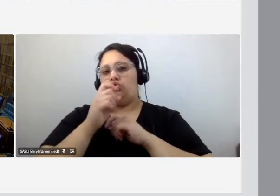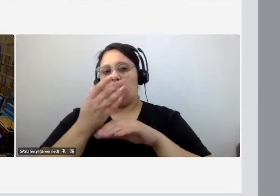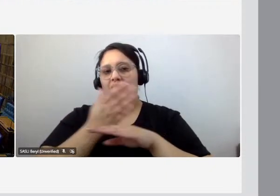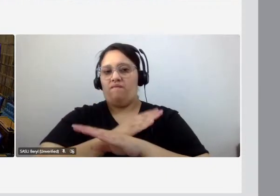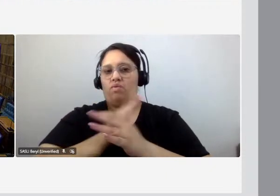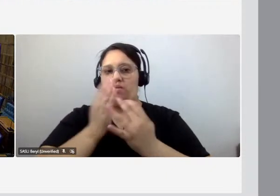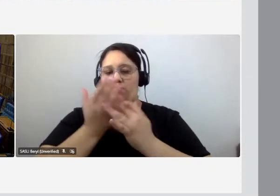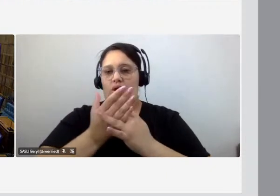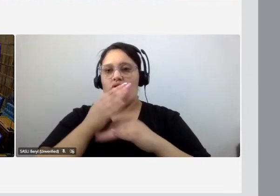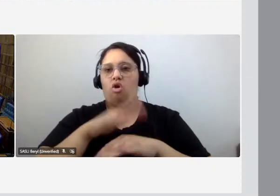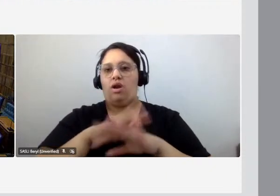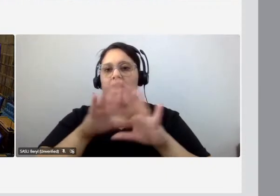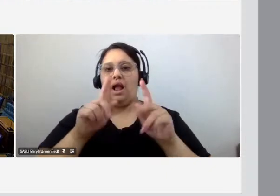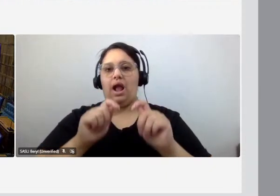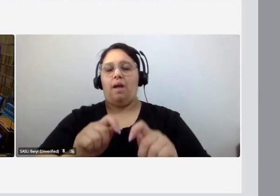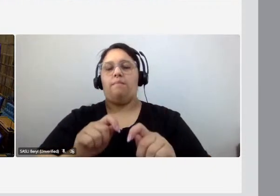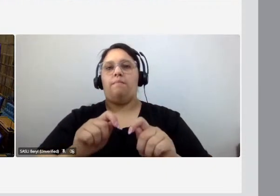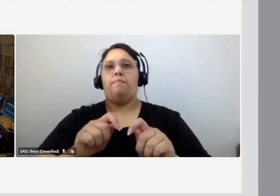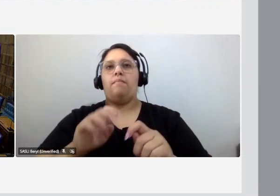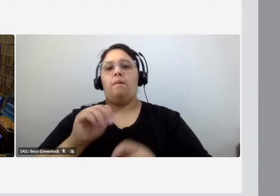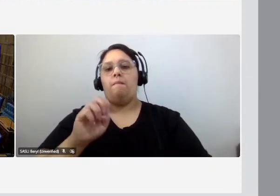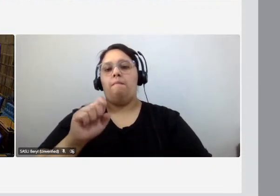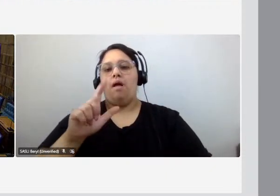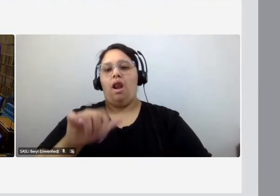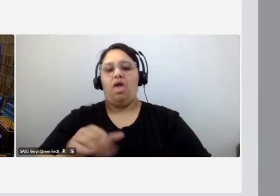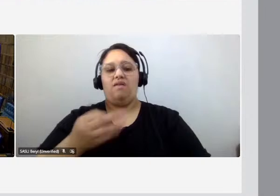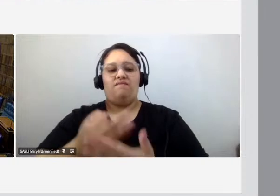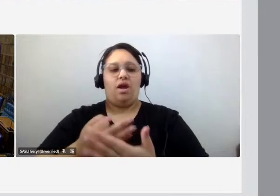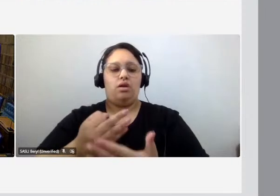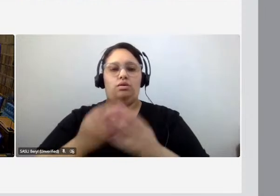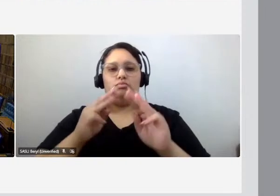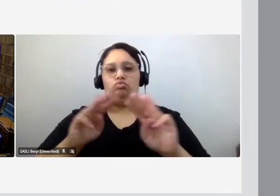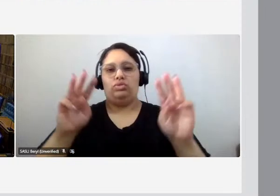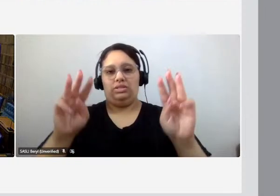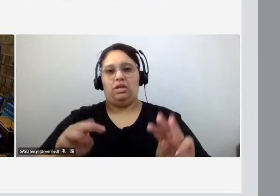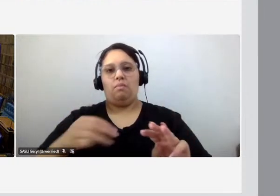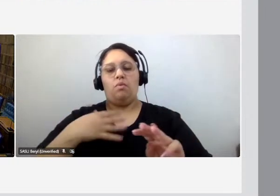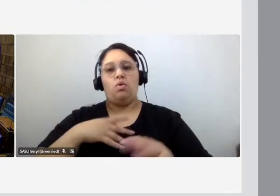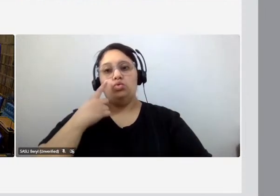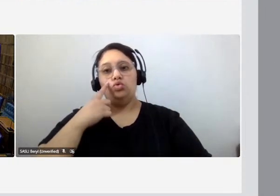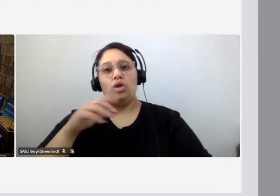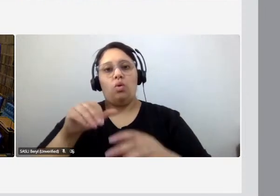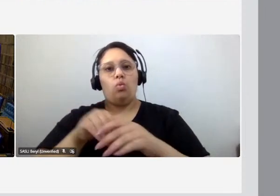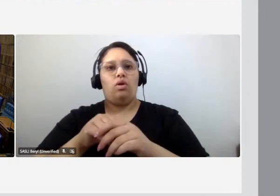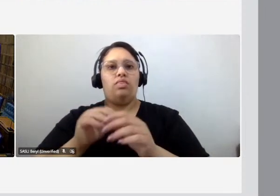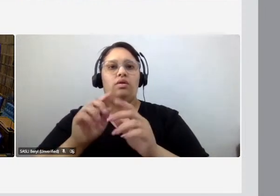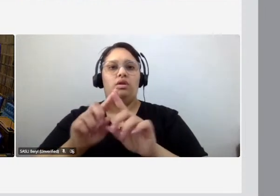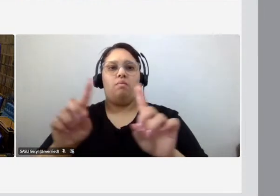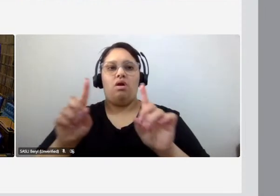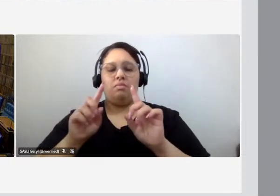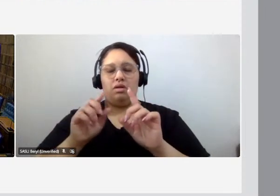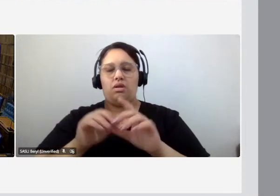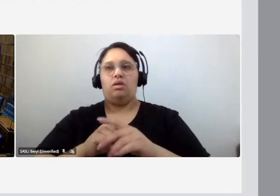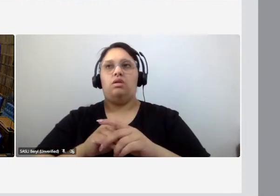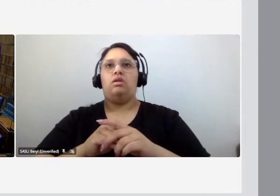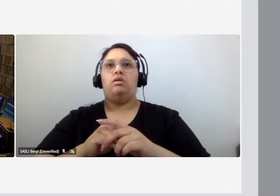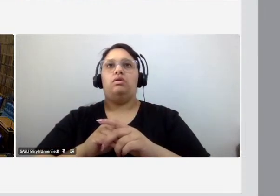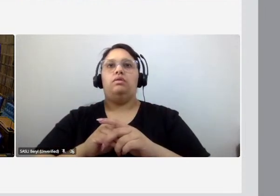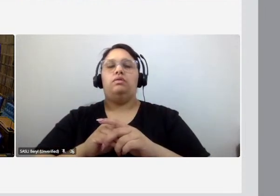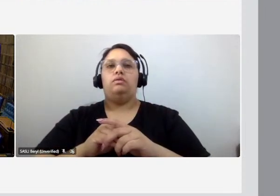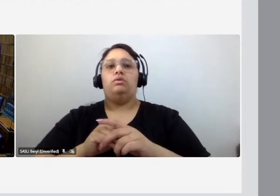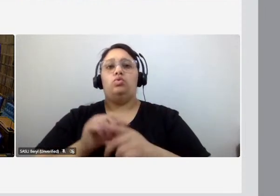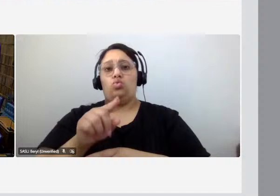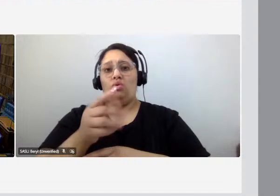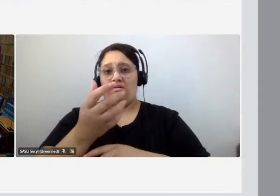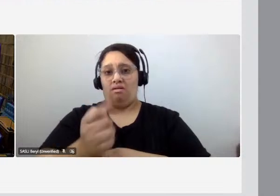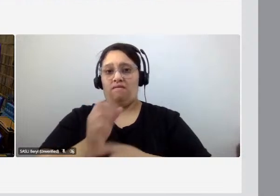break on Cape Malay funded museums. I just wanted to check with the department. Do you also